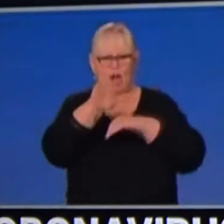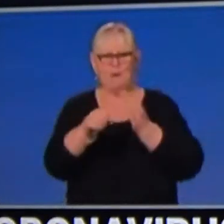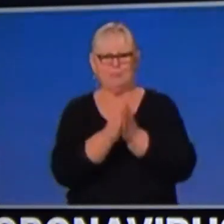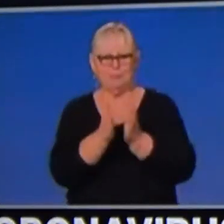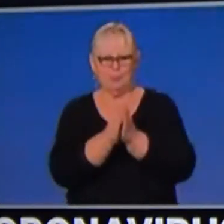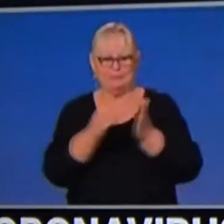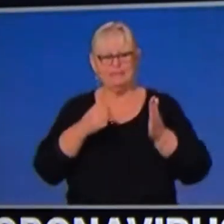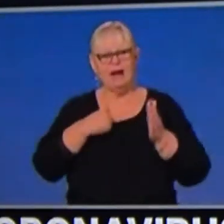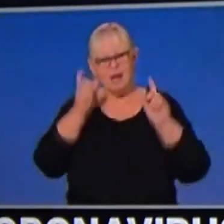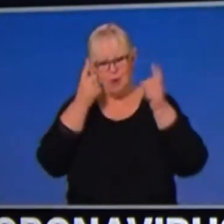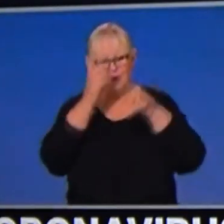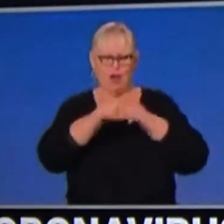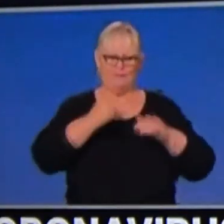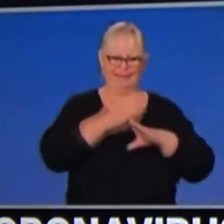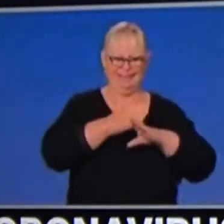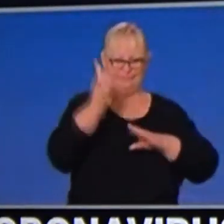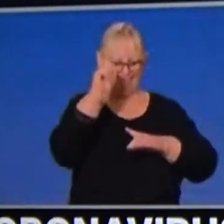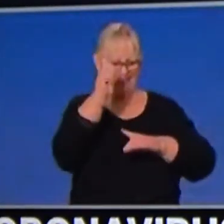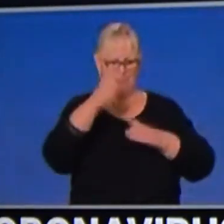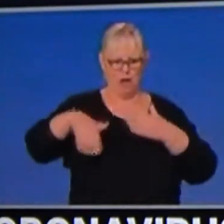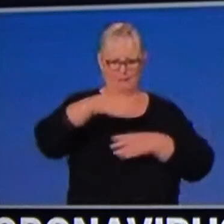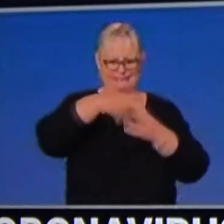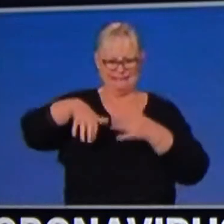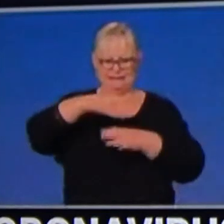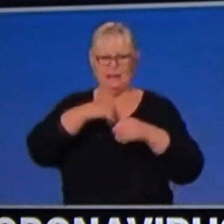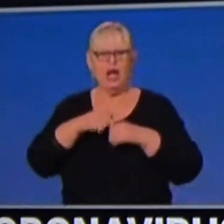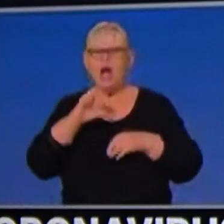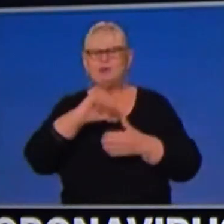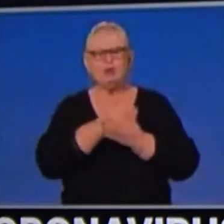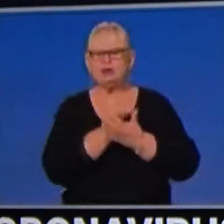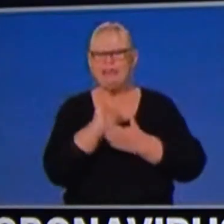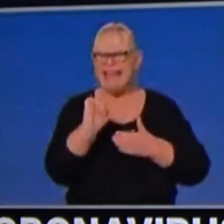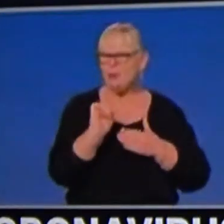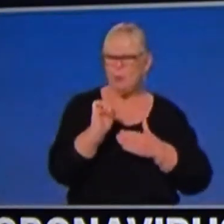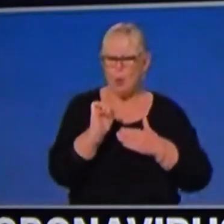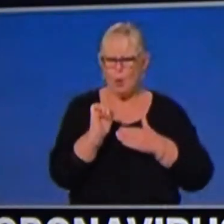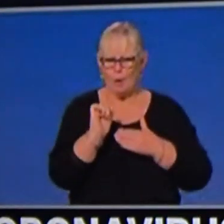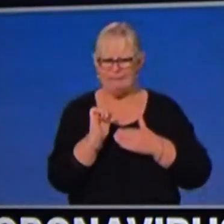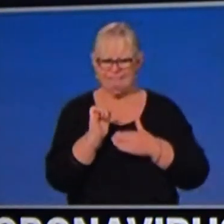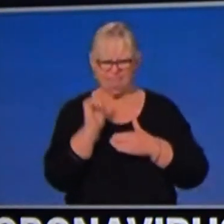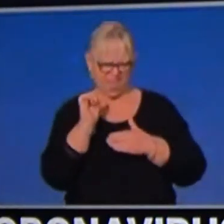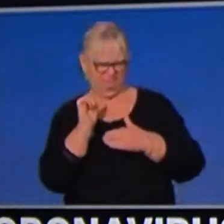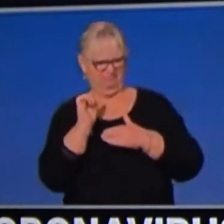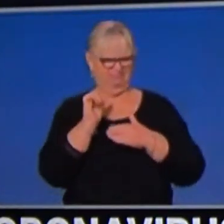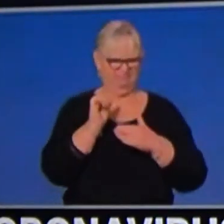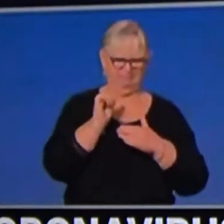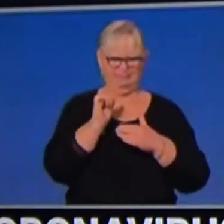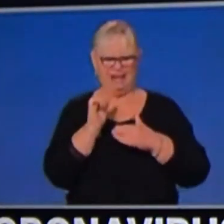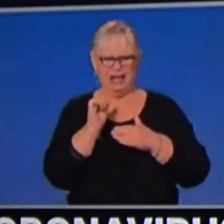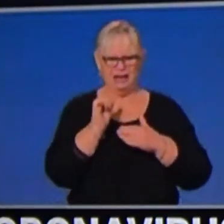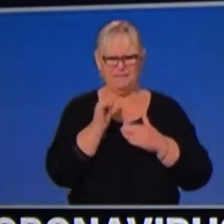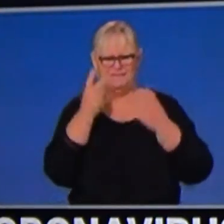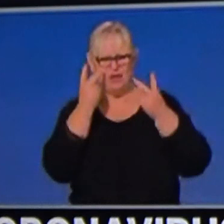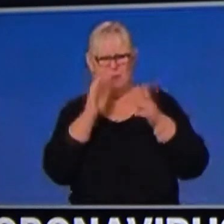it's certainly my position. I don't share your rather cynical view about the principles, Sam.